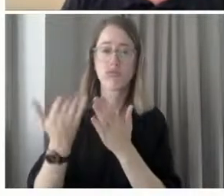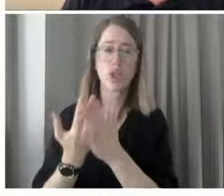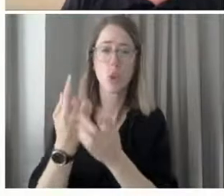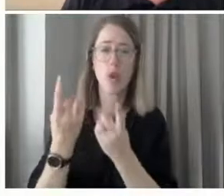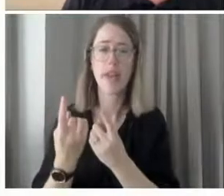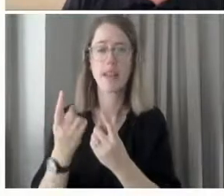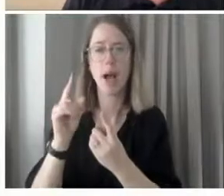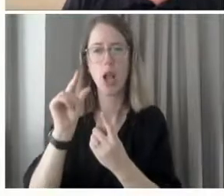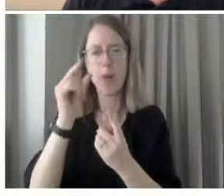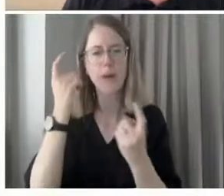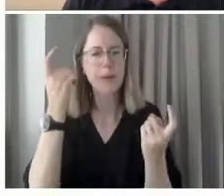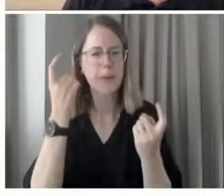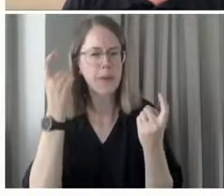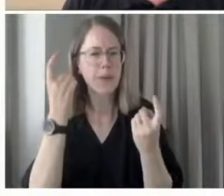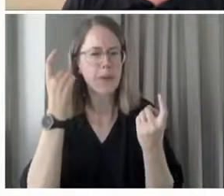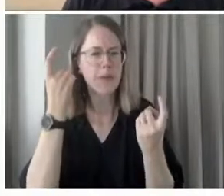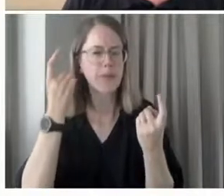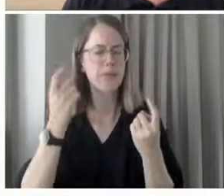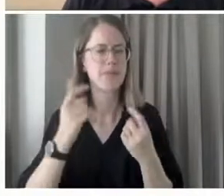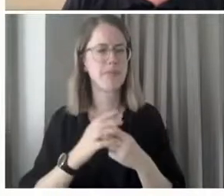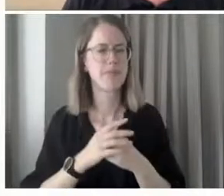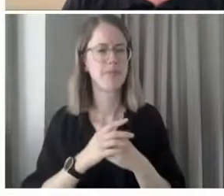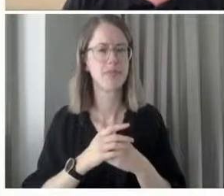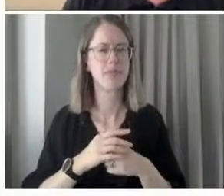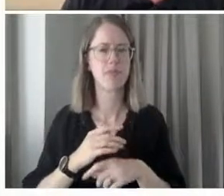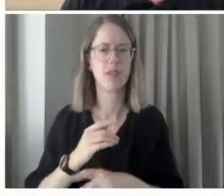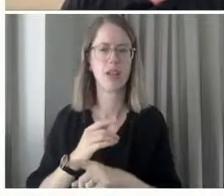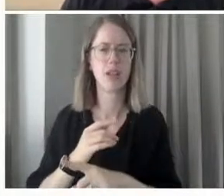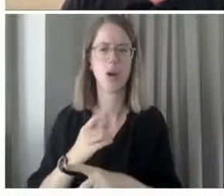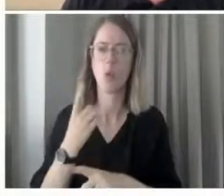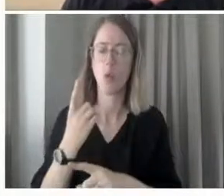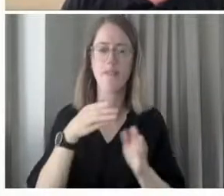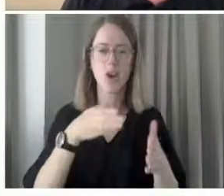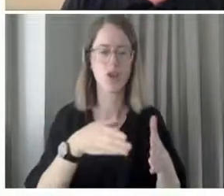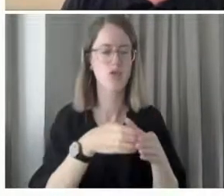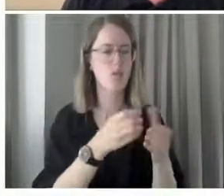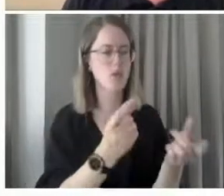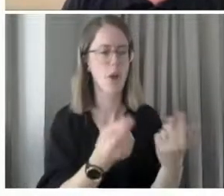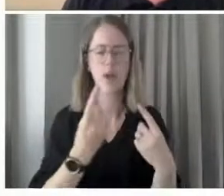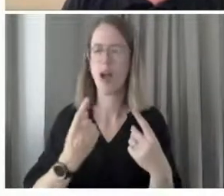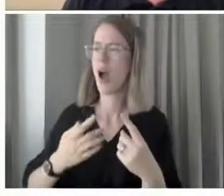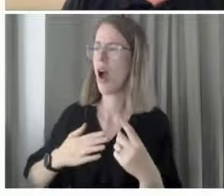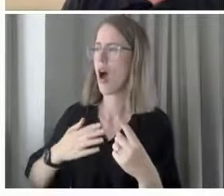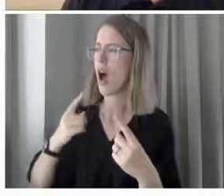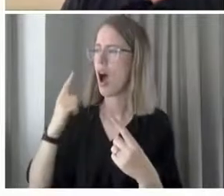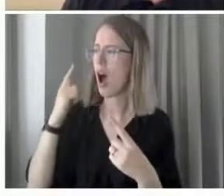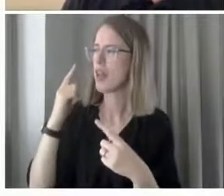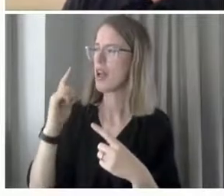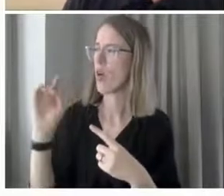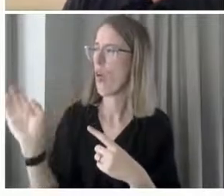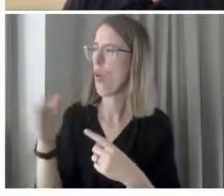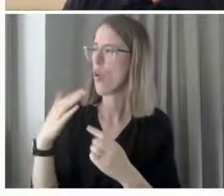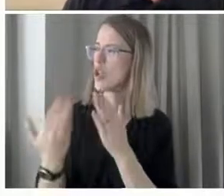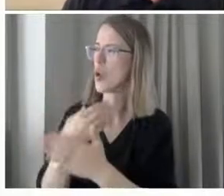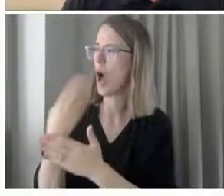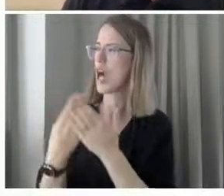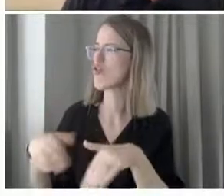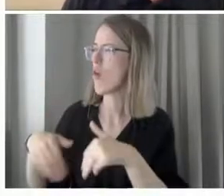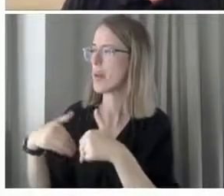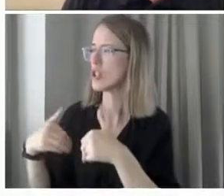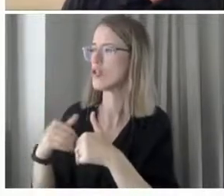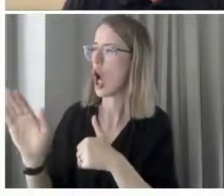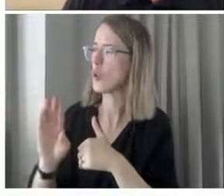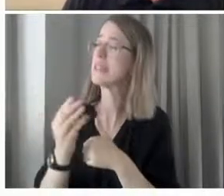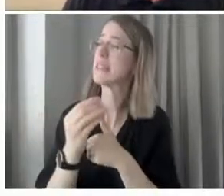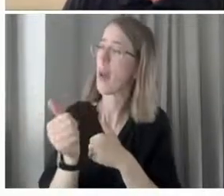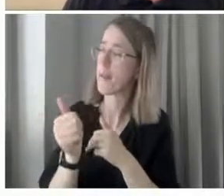little bit wary of them. One of them said to me in a focus group once, I don't think all modern art is rubbish. Some of it might be brilliant, but